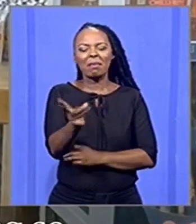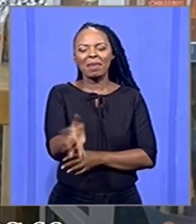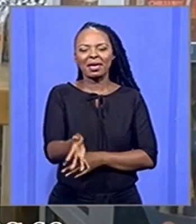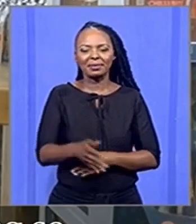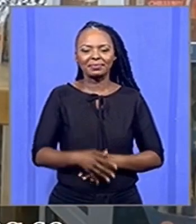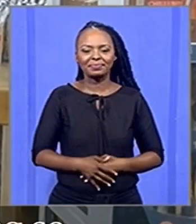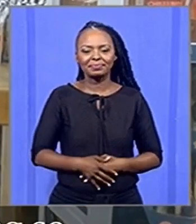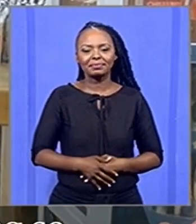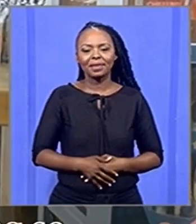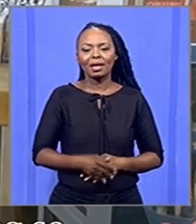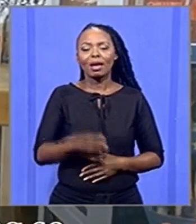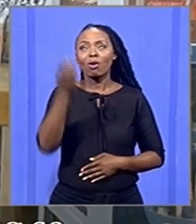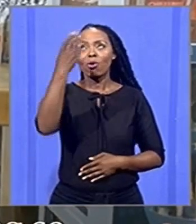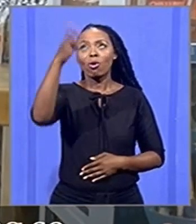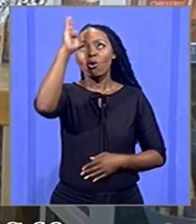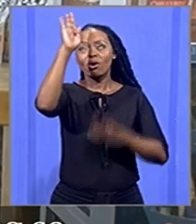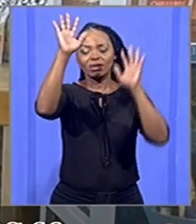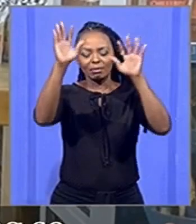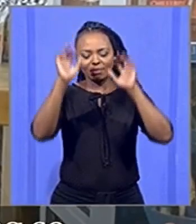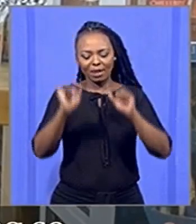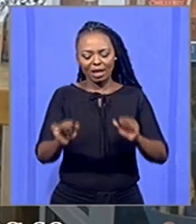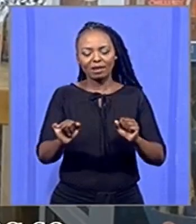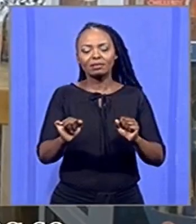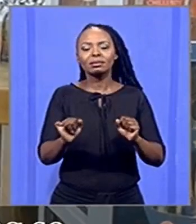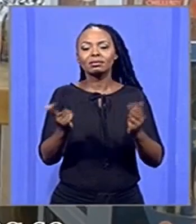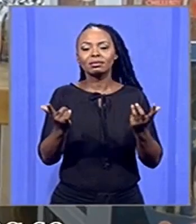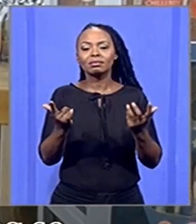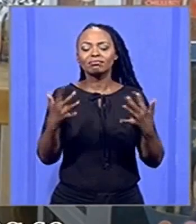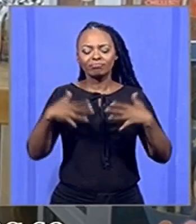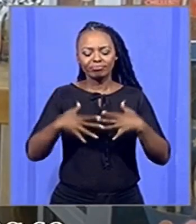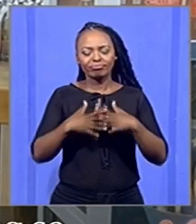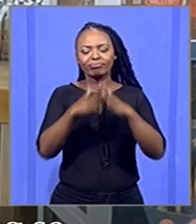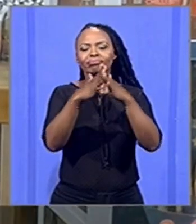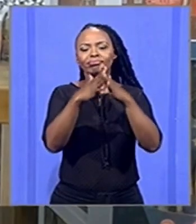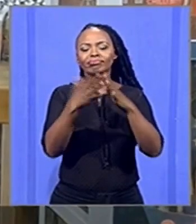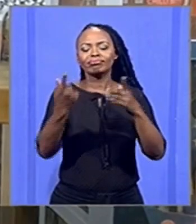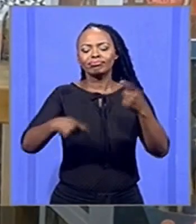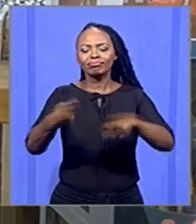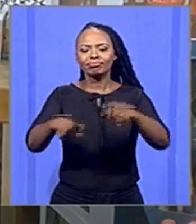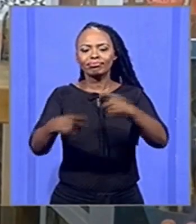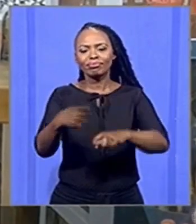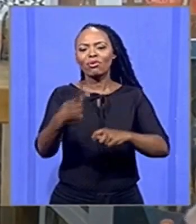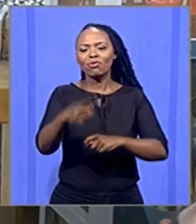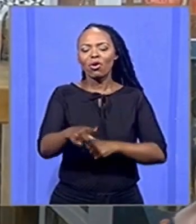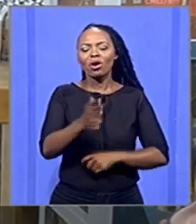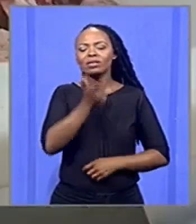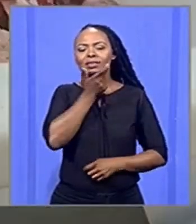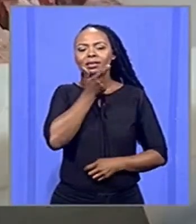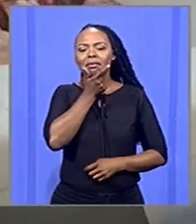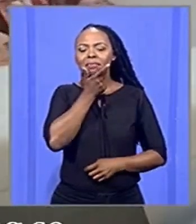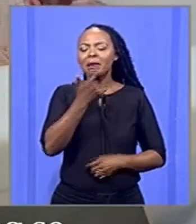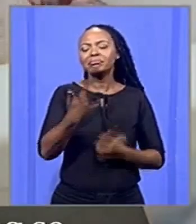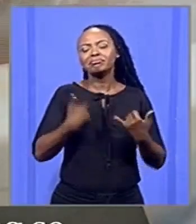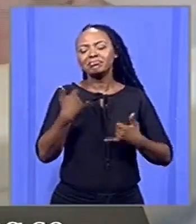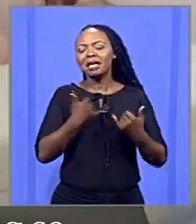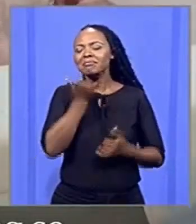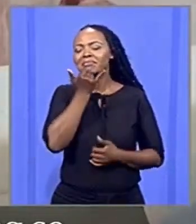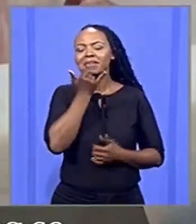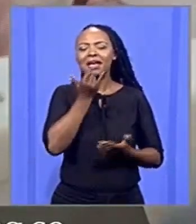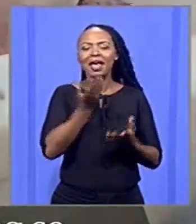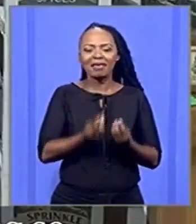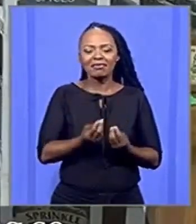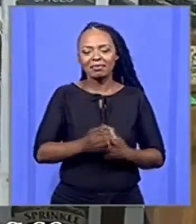re hlogofatša ra kopana ra riela bana sa go sheba December wa ba monate. Go basadi ba maloko